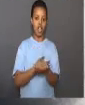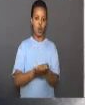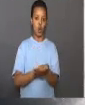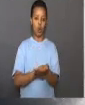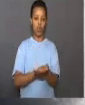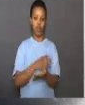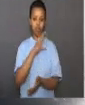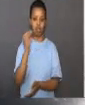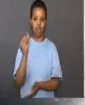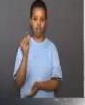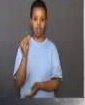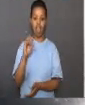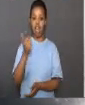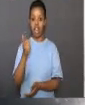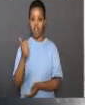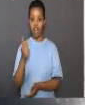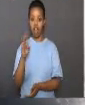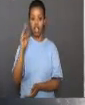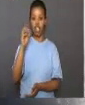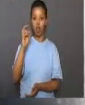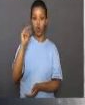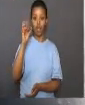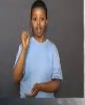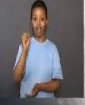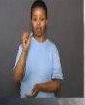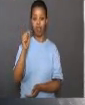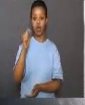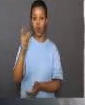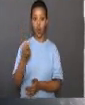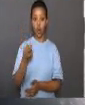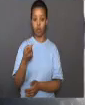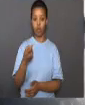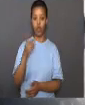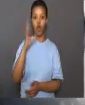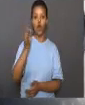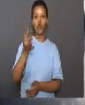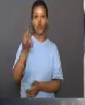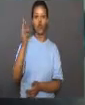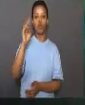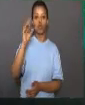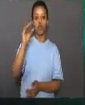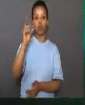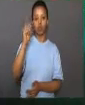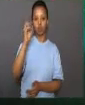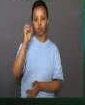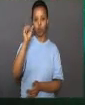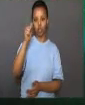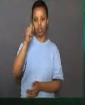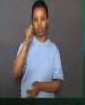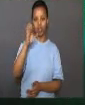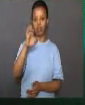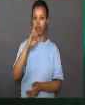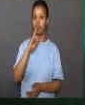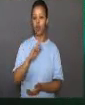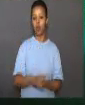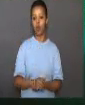glucose and another monosaccharide called fructose. As